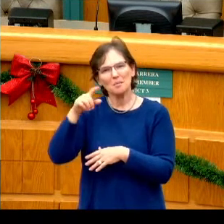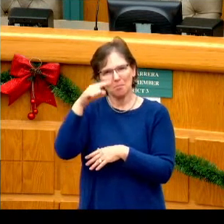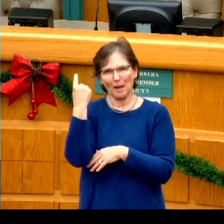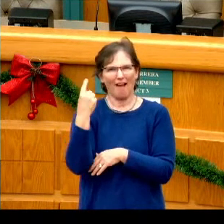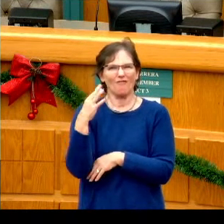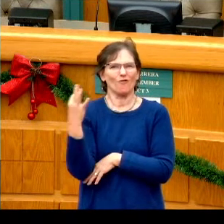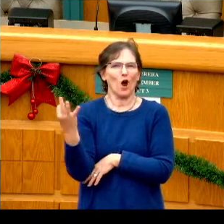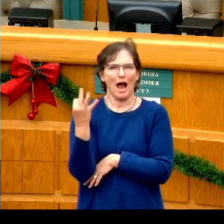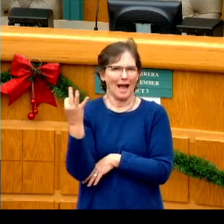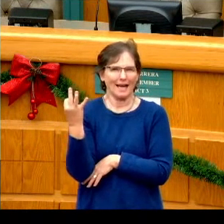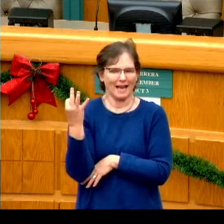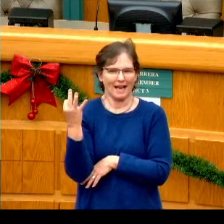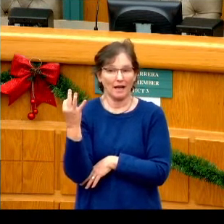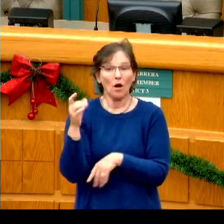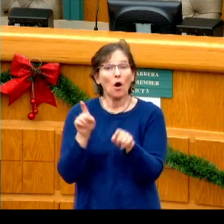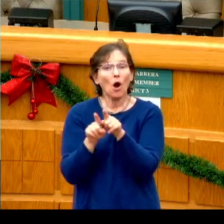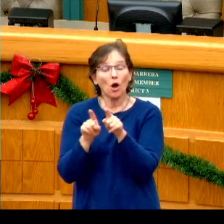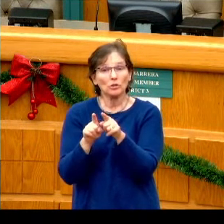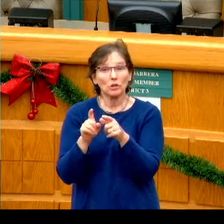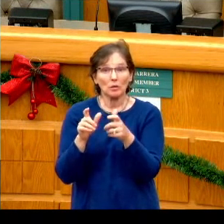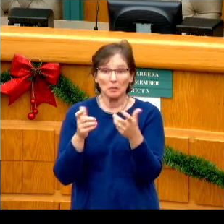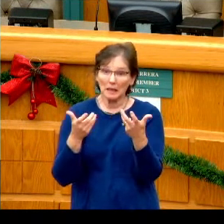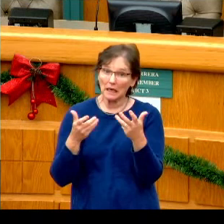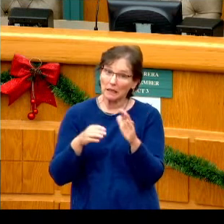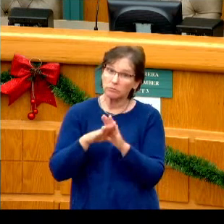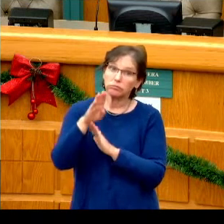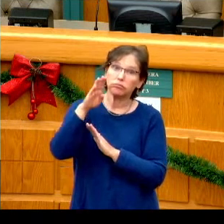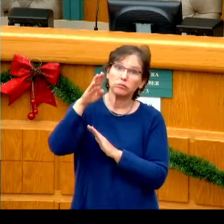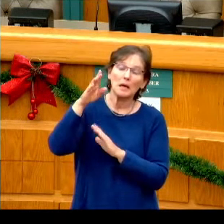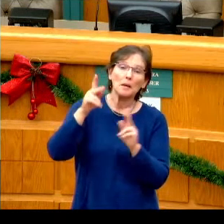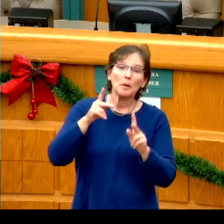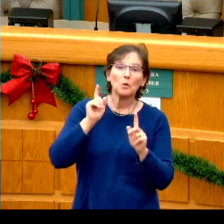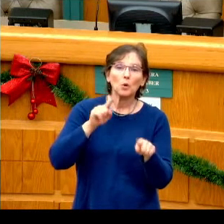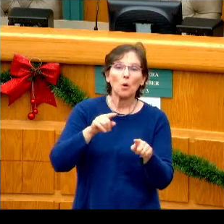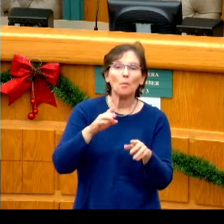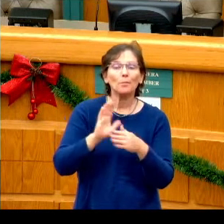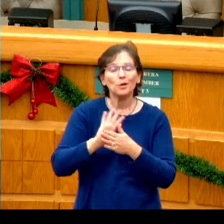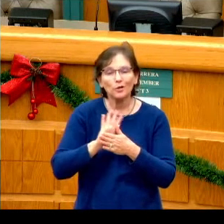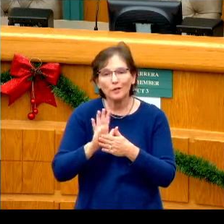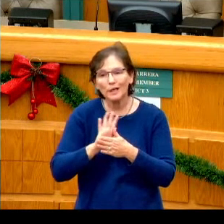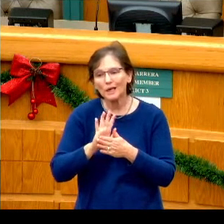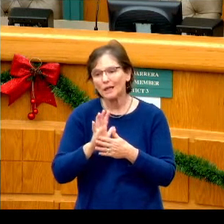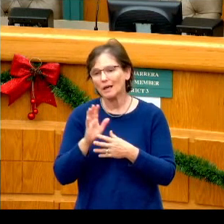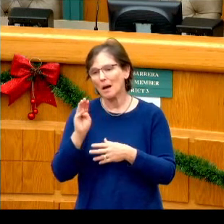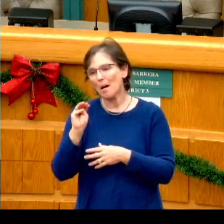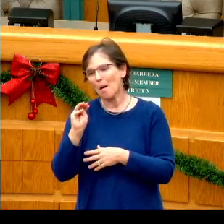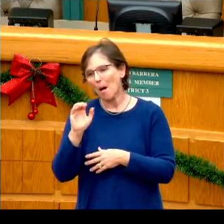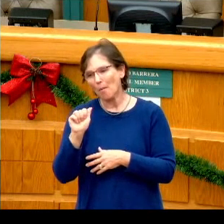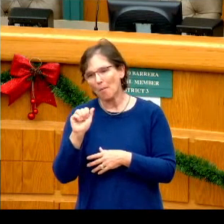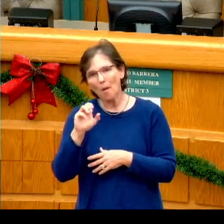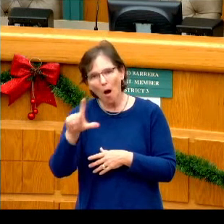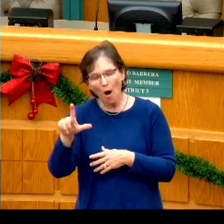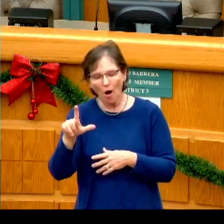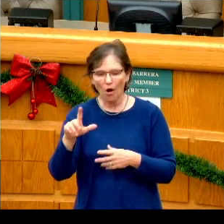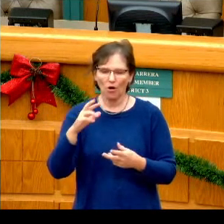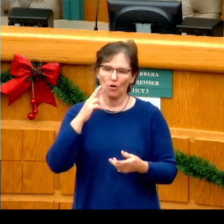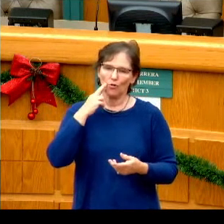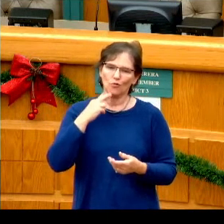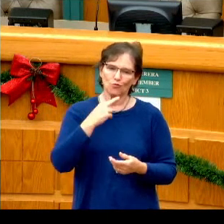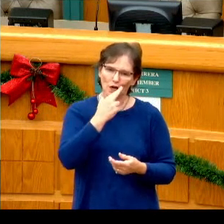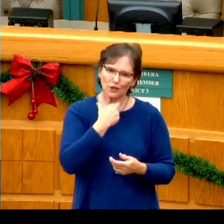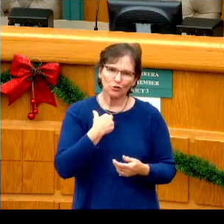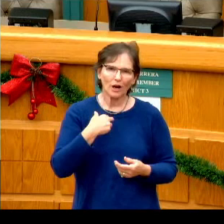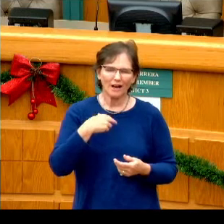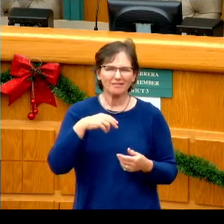in people going to the movies. There was a big spike in people going to the malls. There was a big spike in people going to restaurants. There was a Black